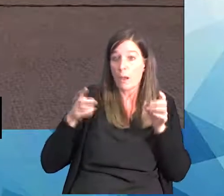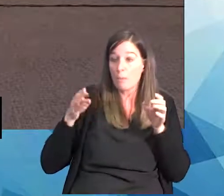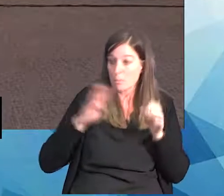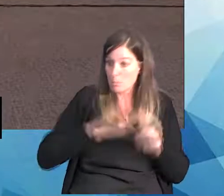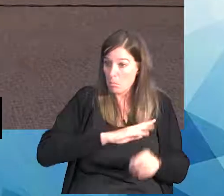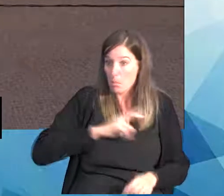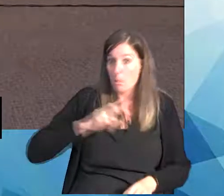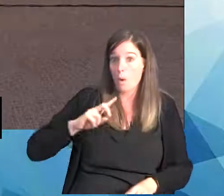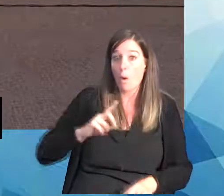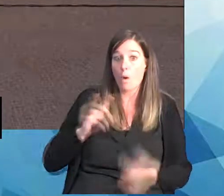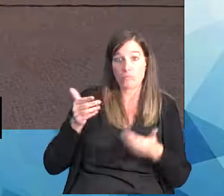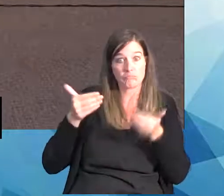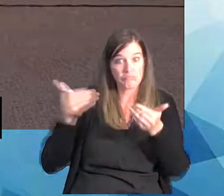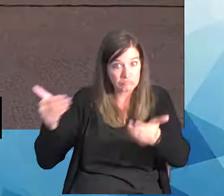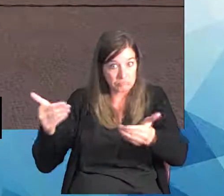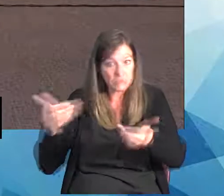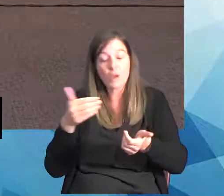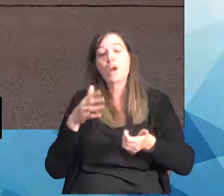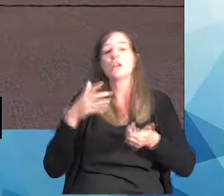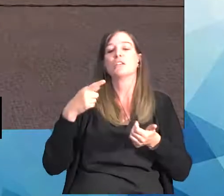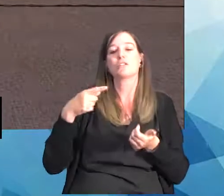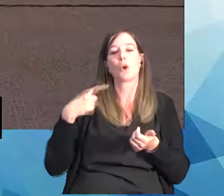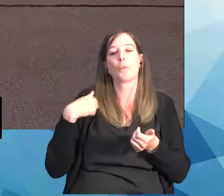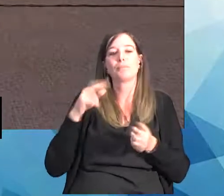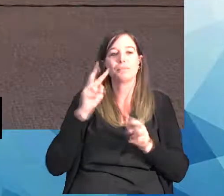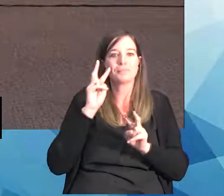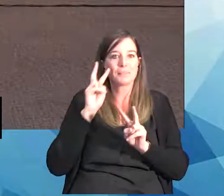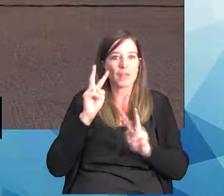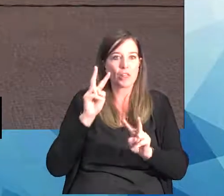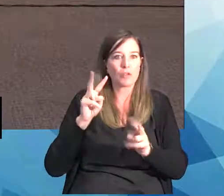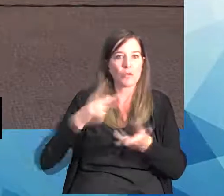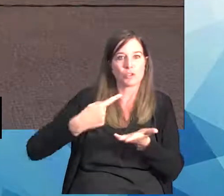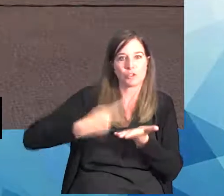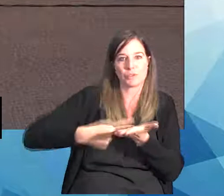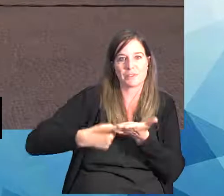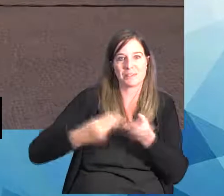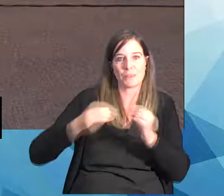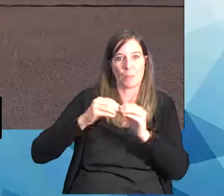look forward to revisiting this in the next board meeting.